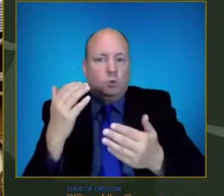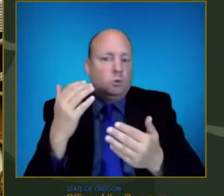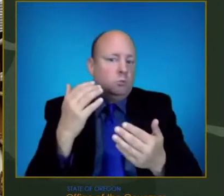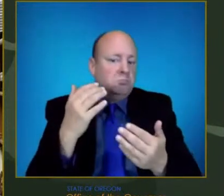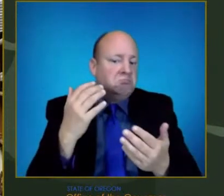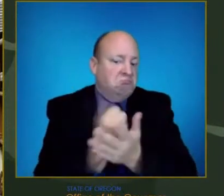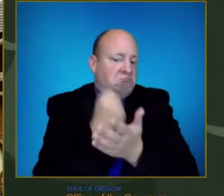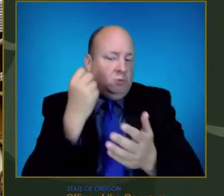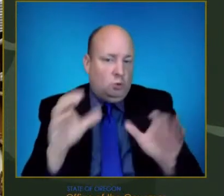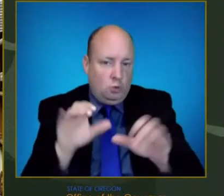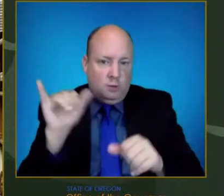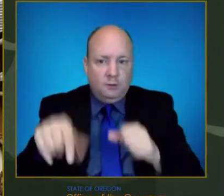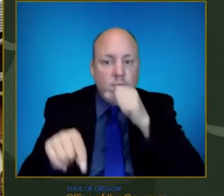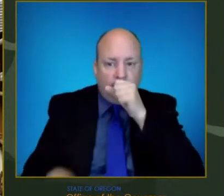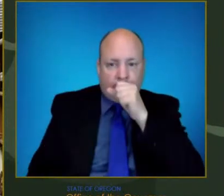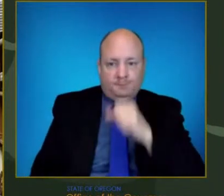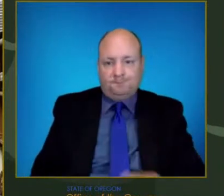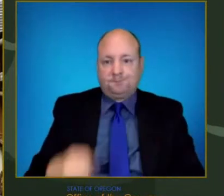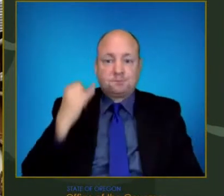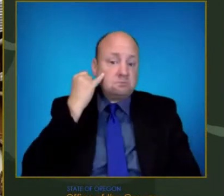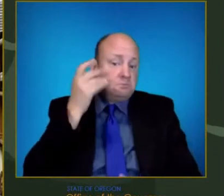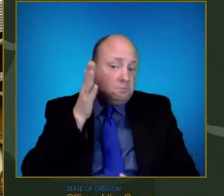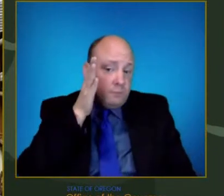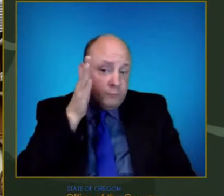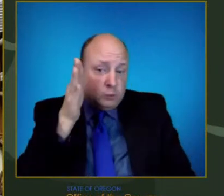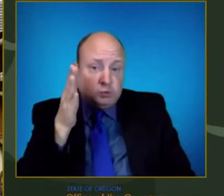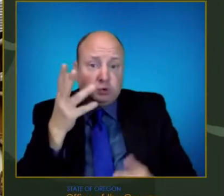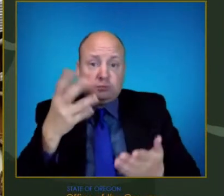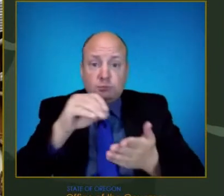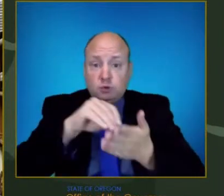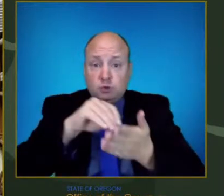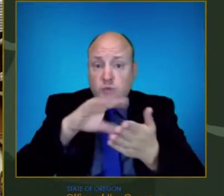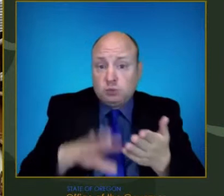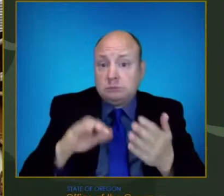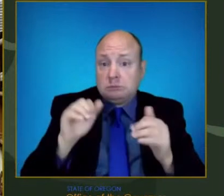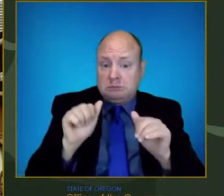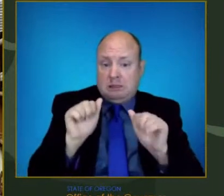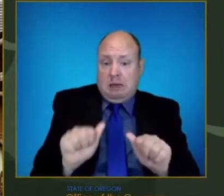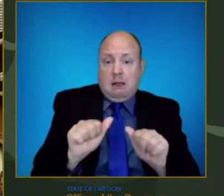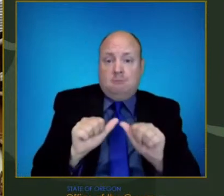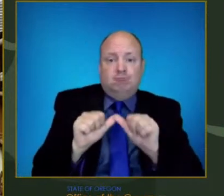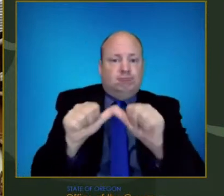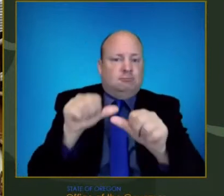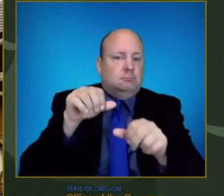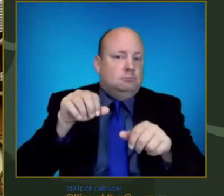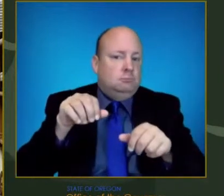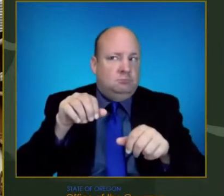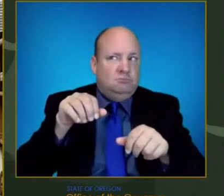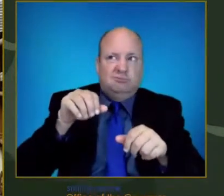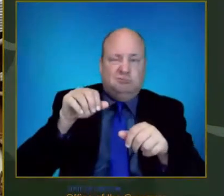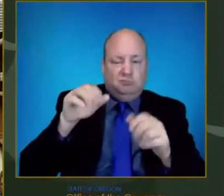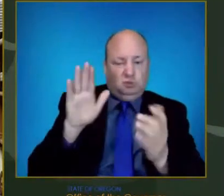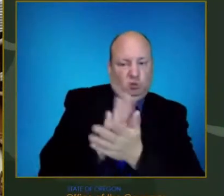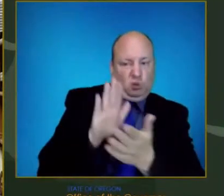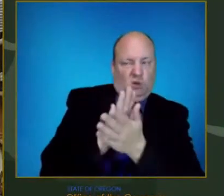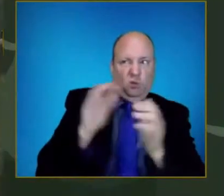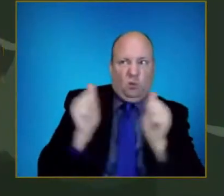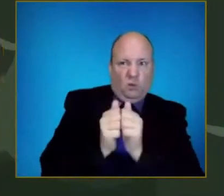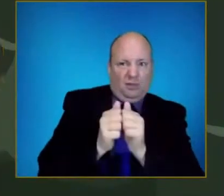spending more time indoors this winter and using this as another tool to help support in-person instruction.